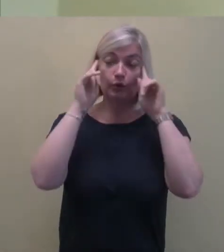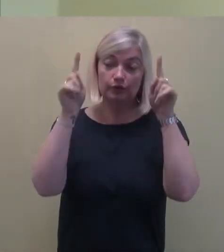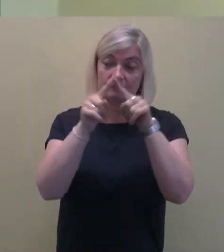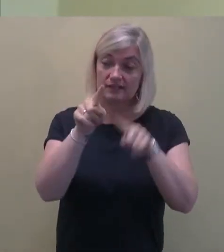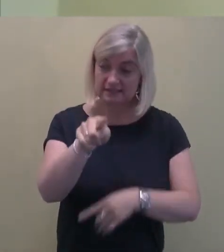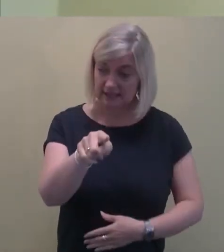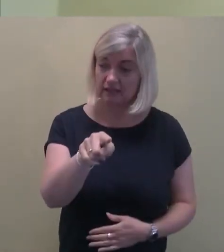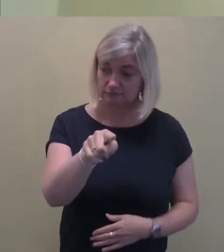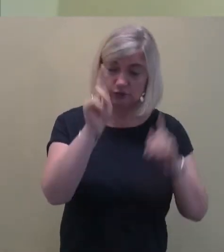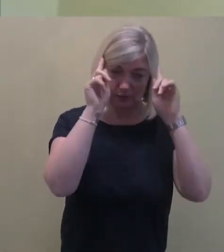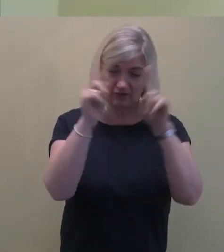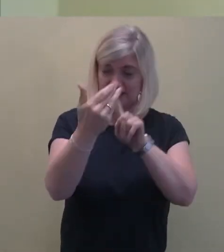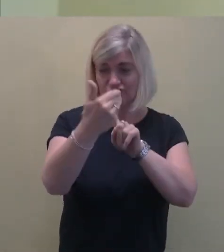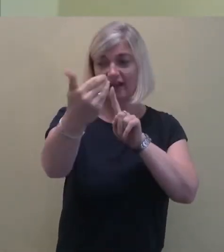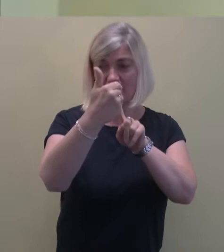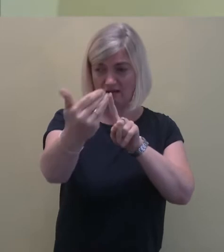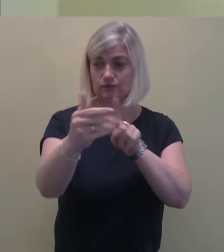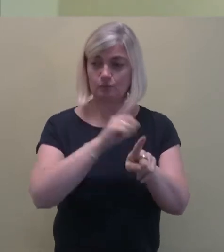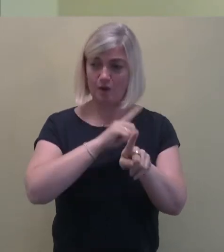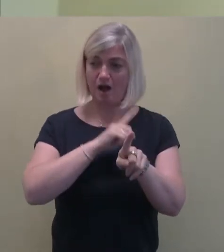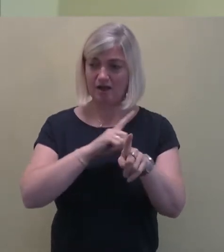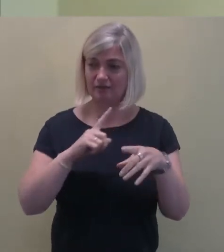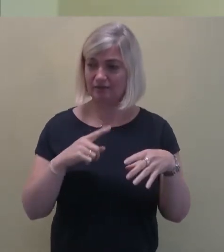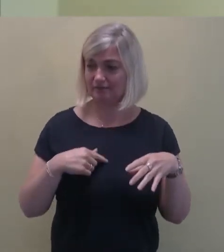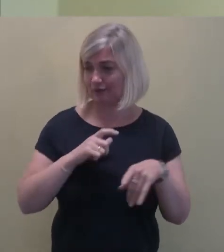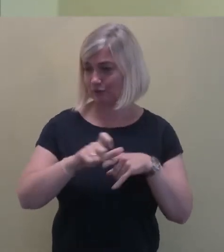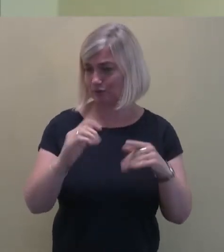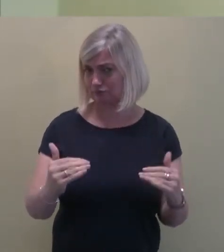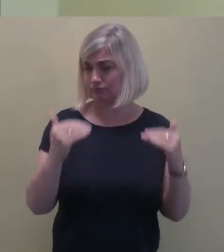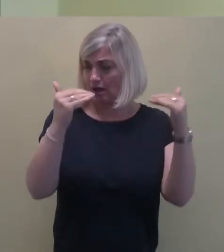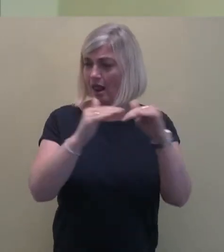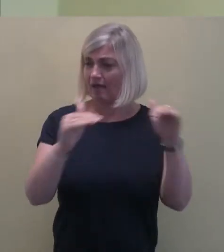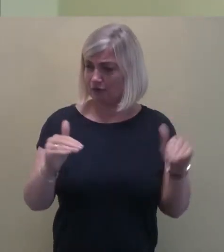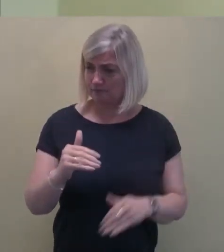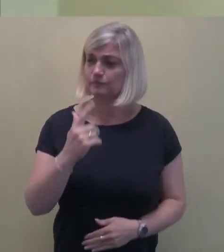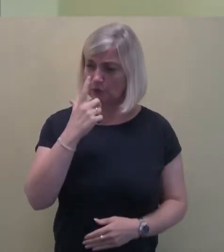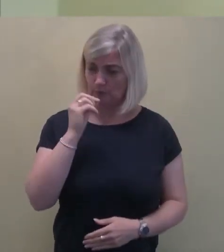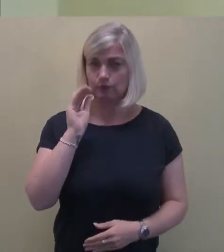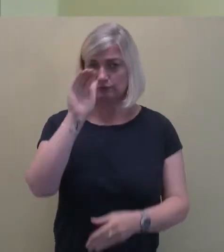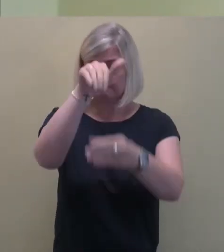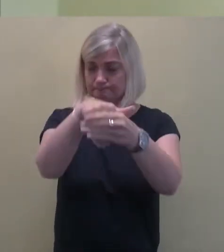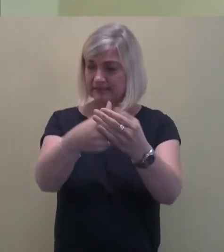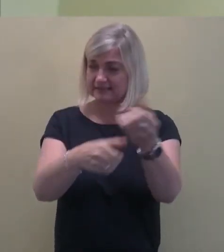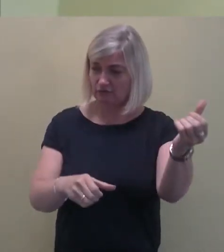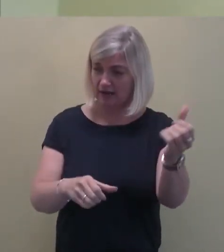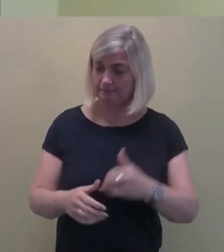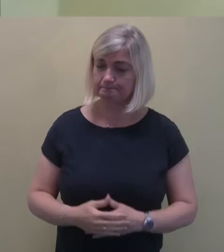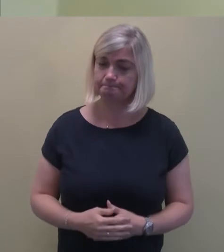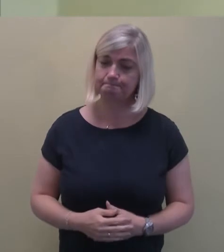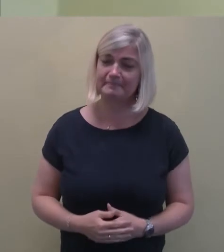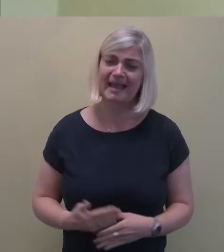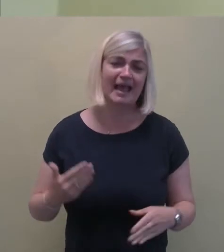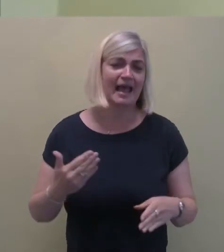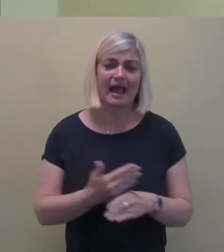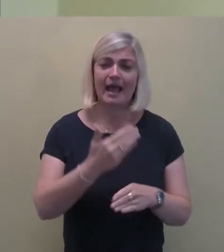and learn the fundamental principles, the underpinning knowledge that you need for a career in the industry, hence why it's known as the core. The assessment for year